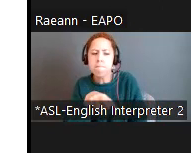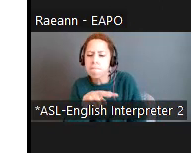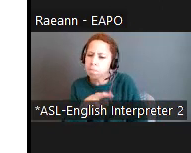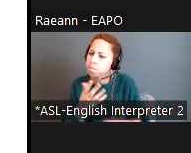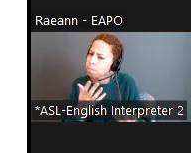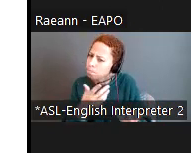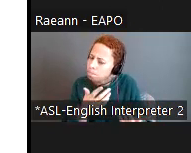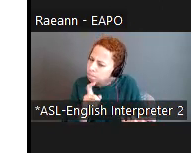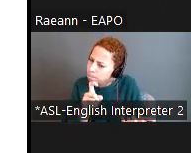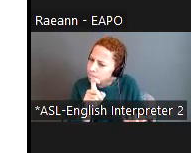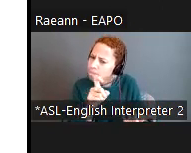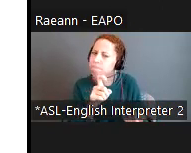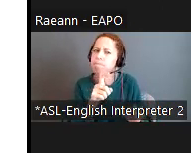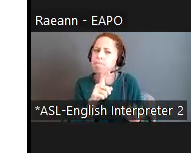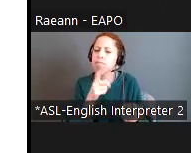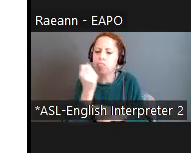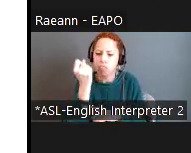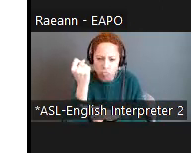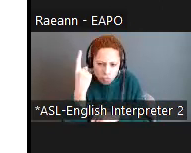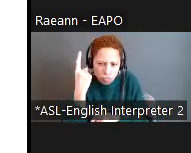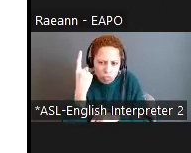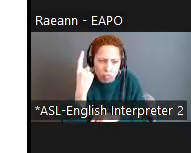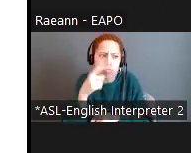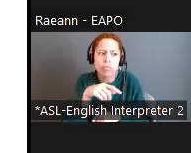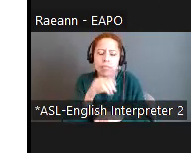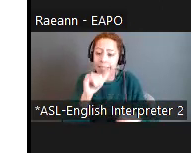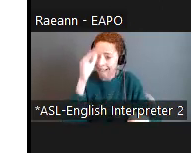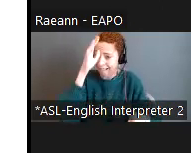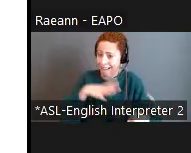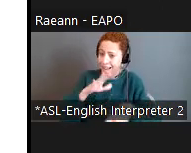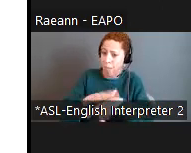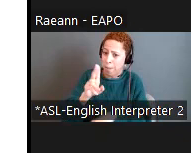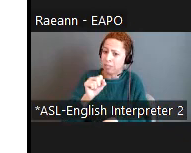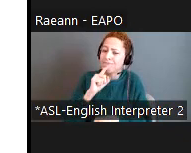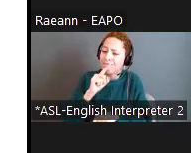person has the mental capacity to understand the guy on the bus cares about them or not.